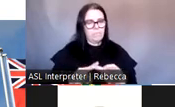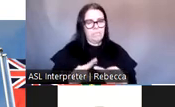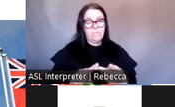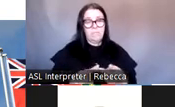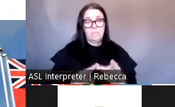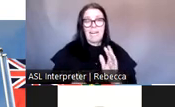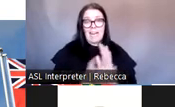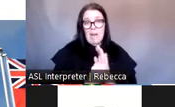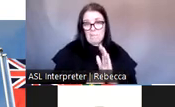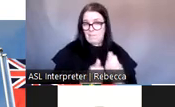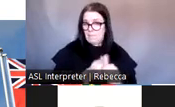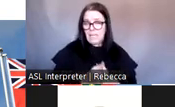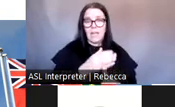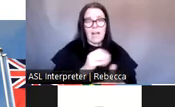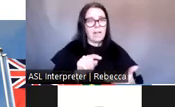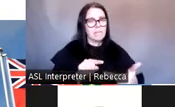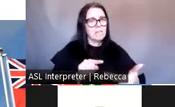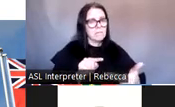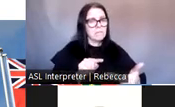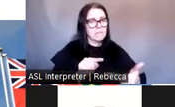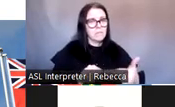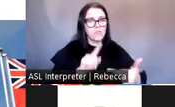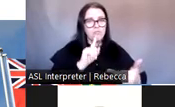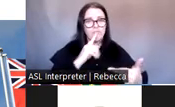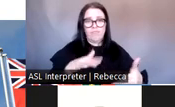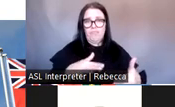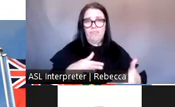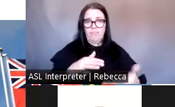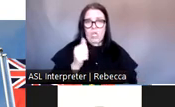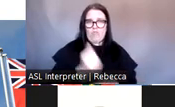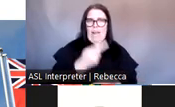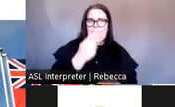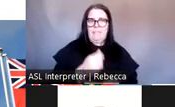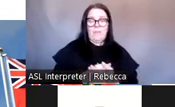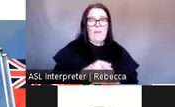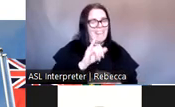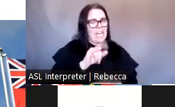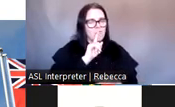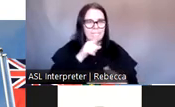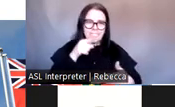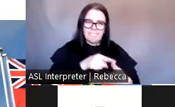accredited. So again, these get right to the root of what a micro-credential is.